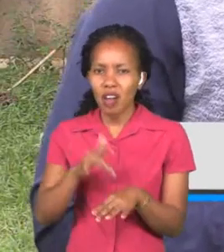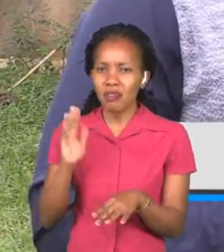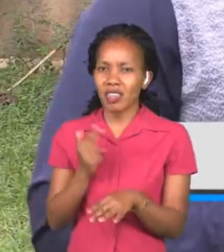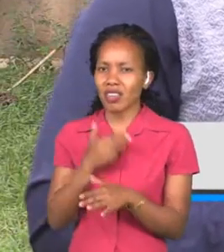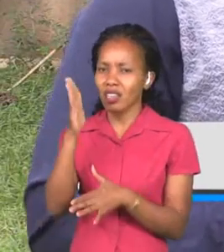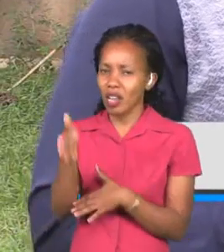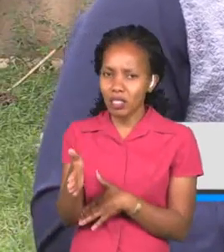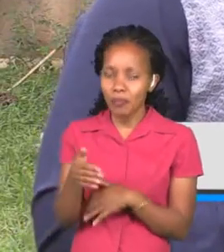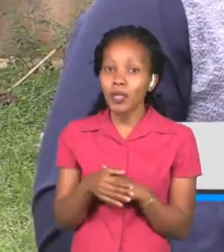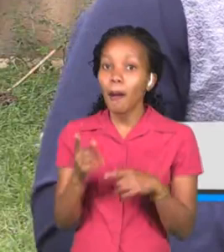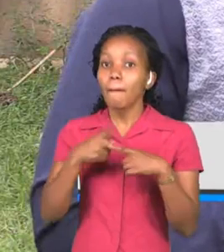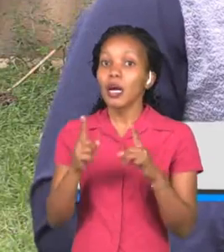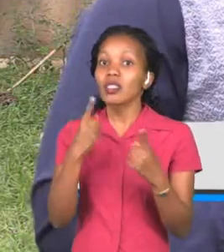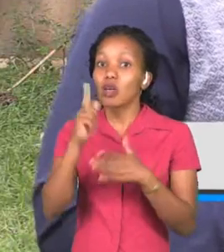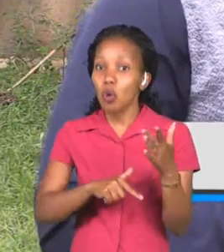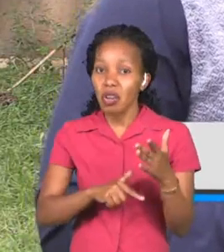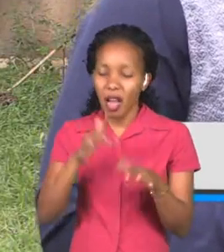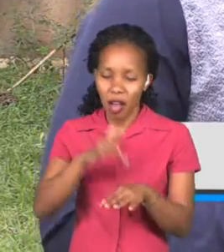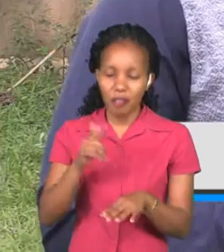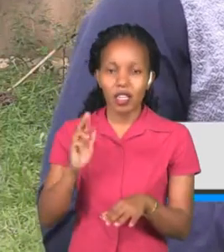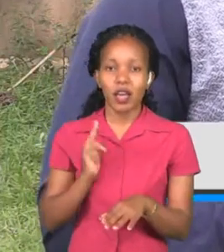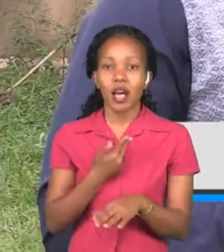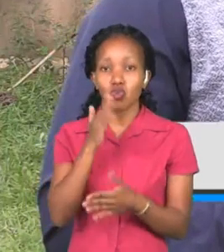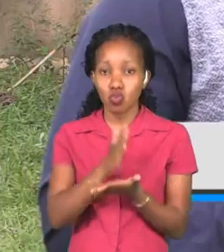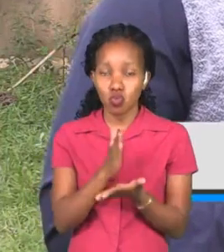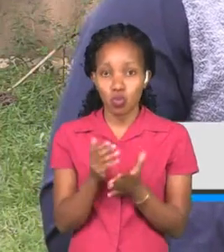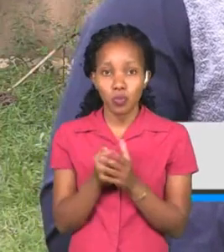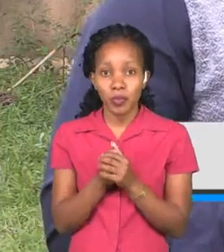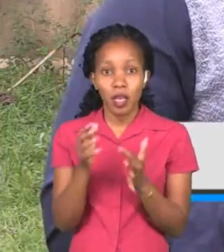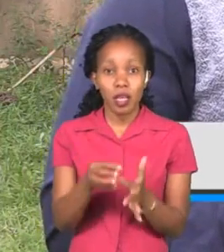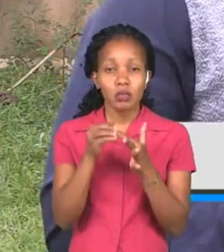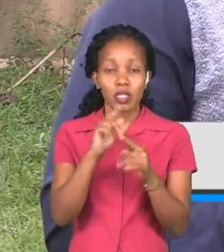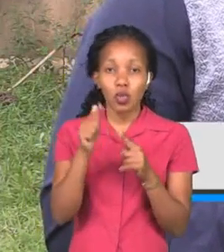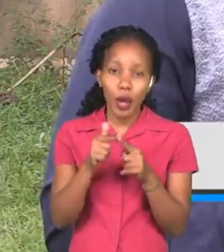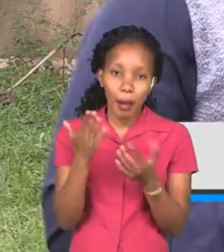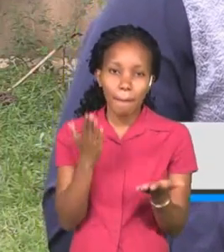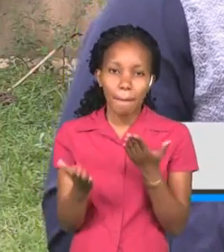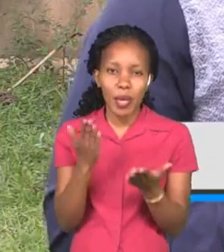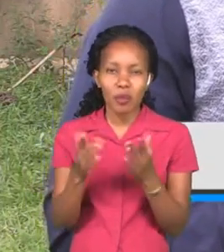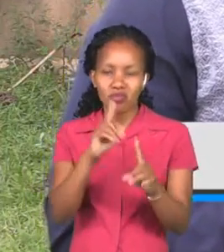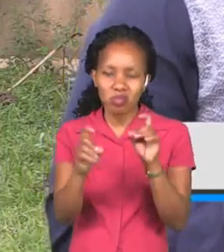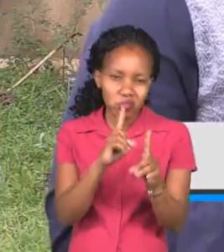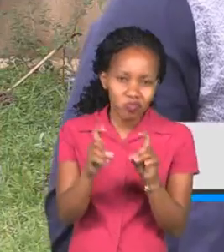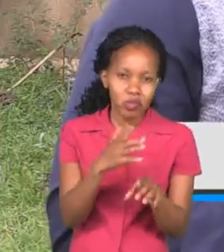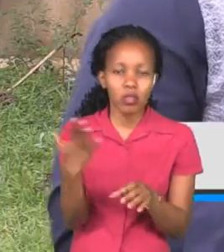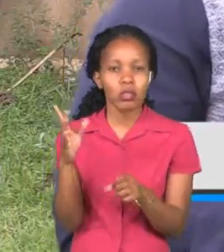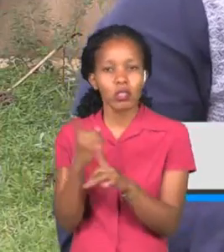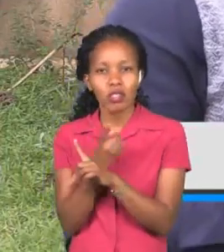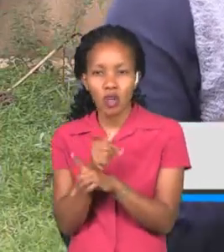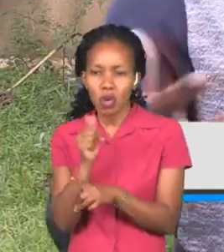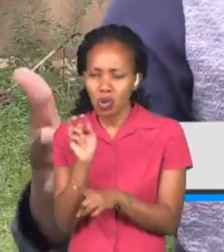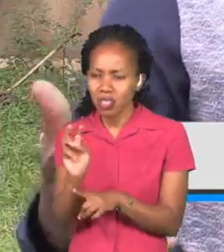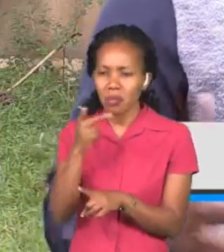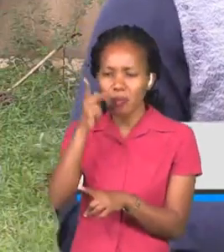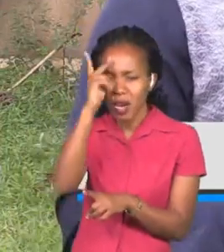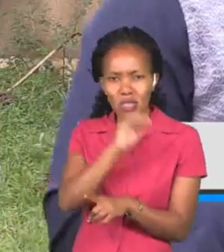directly, but I would say it does, because you know, especially when you get to an age where you start questioning things, you're not seeing parents